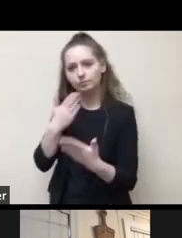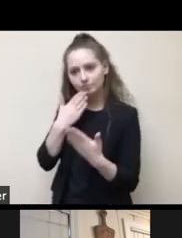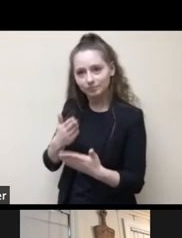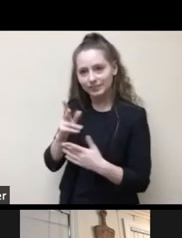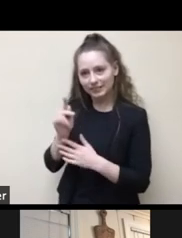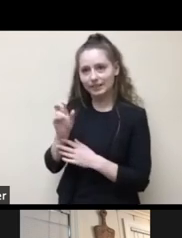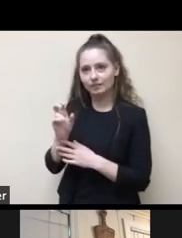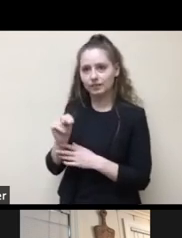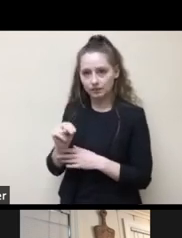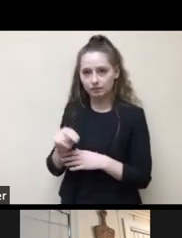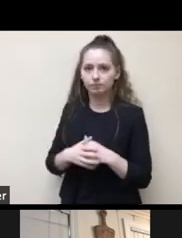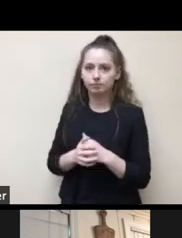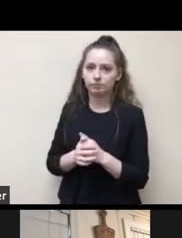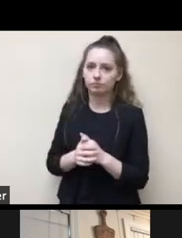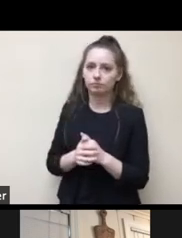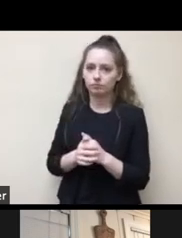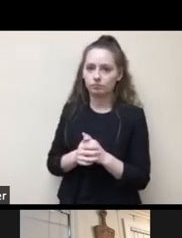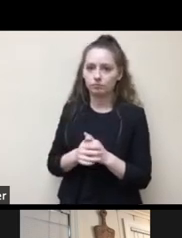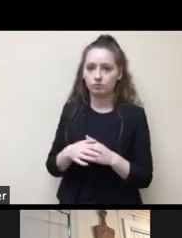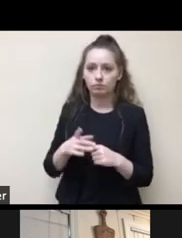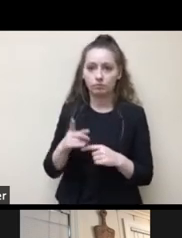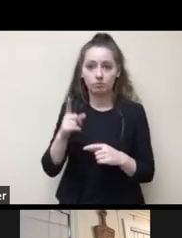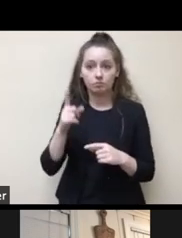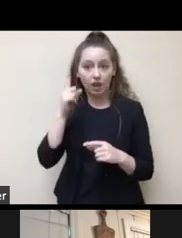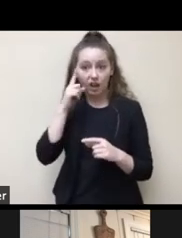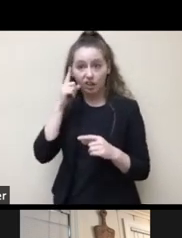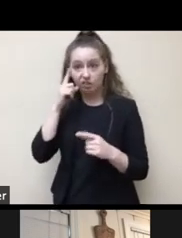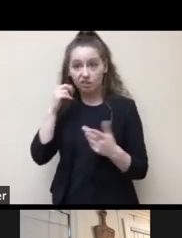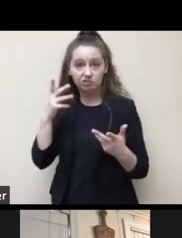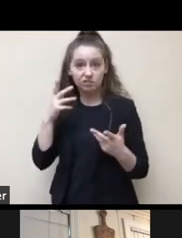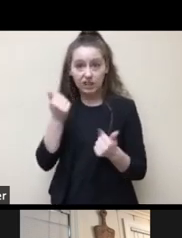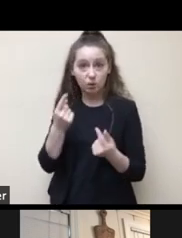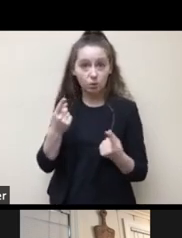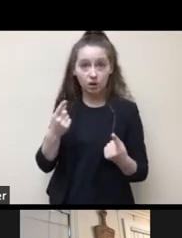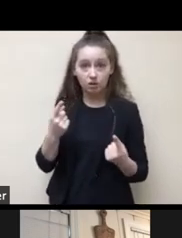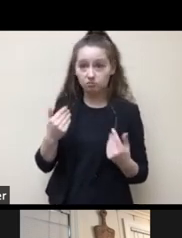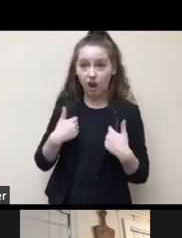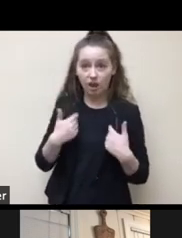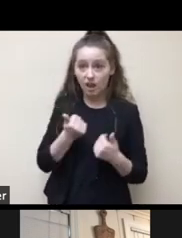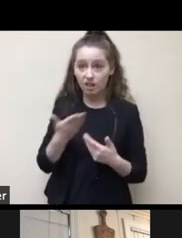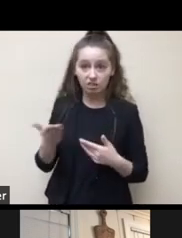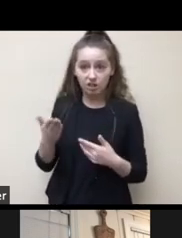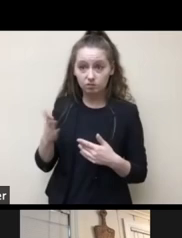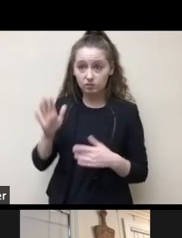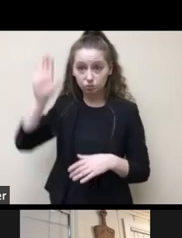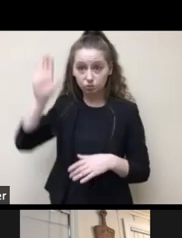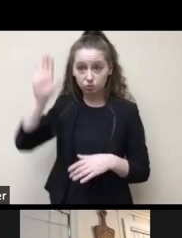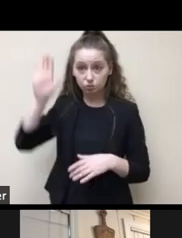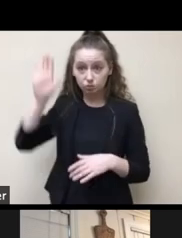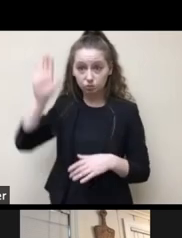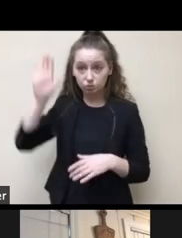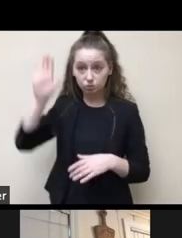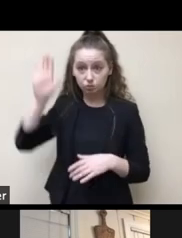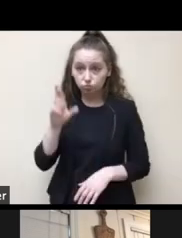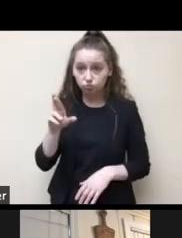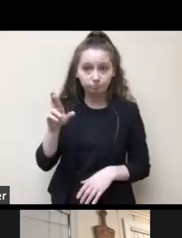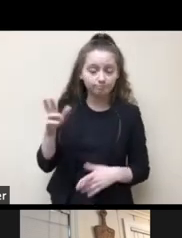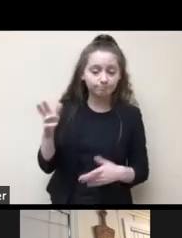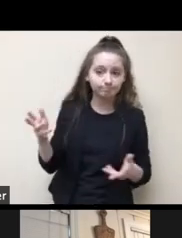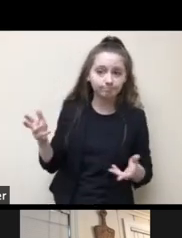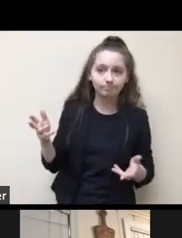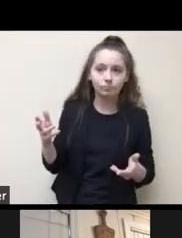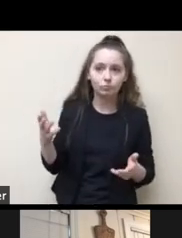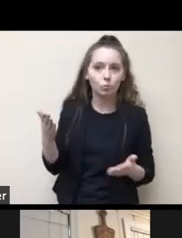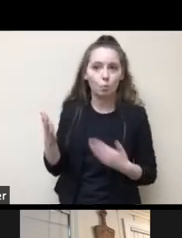Sure. All right. I think that pretty much, does anybody else have anything? Please raise your hand or whatever function Zoom allows you to